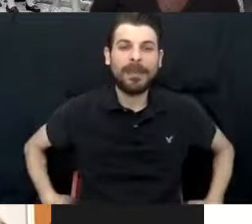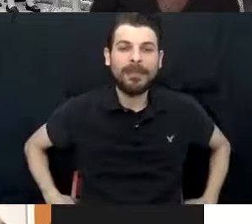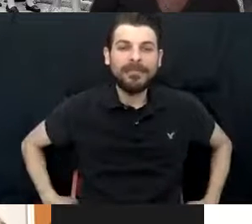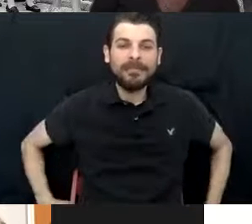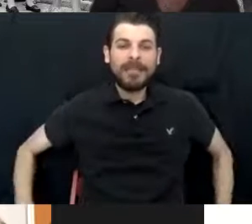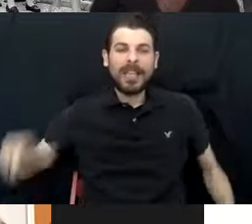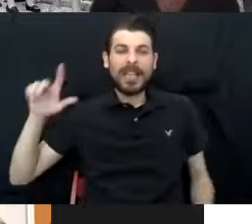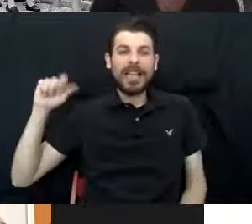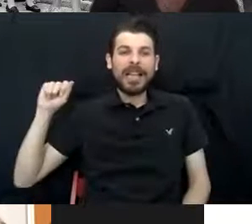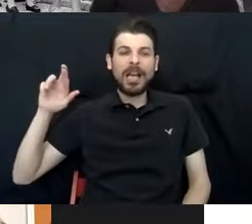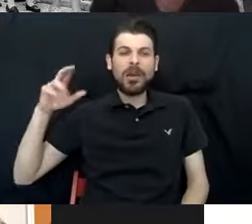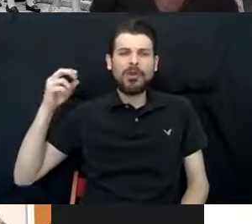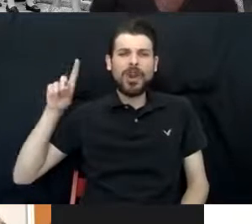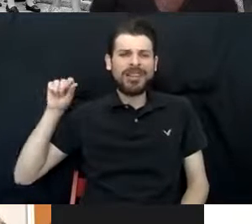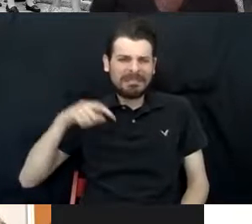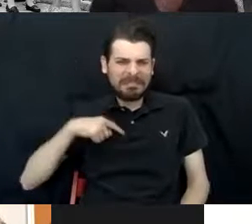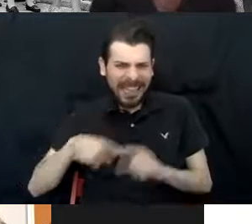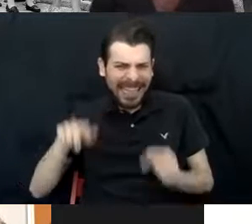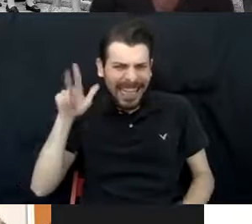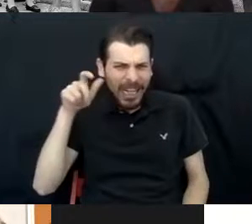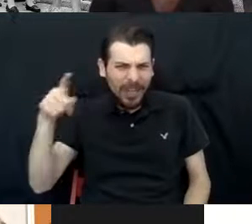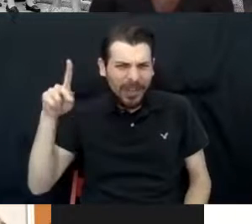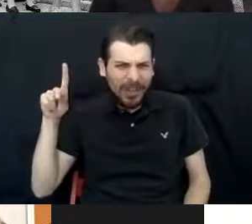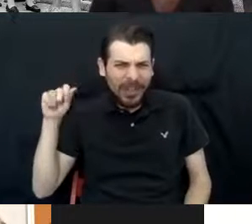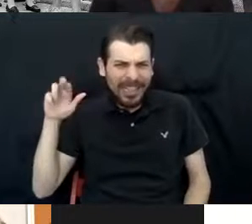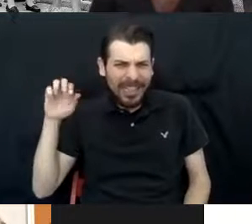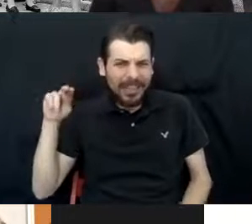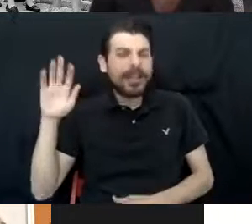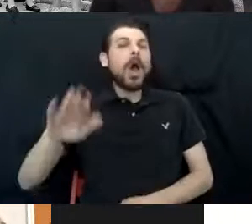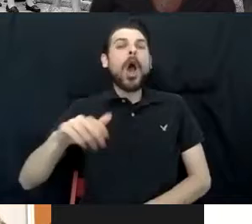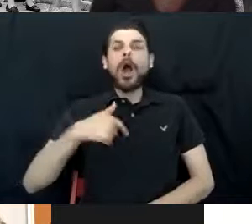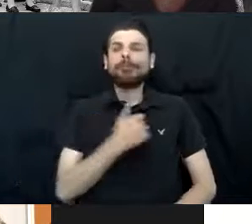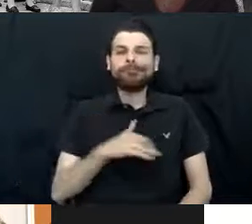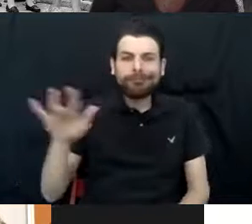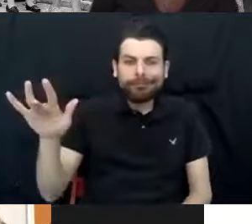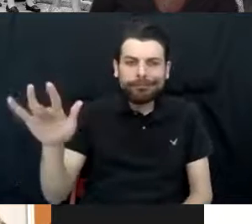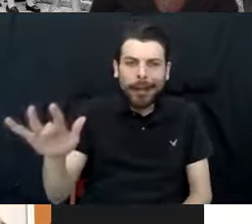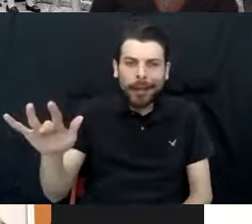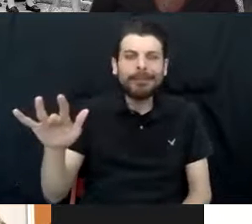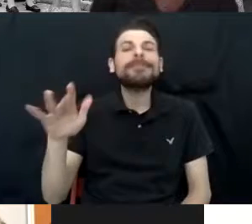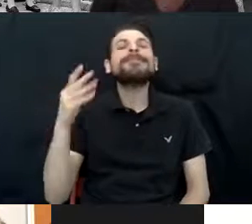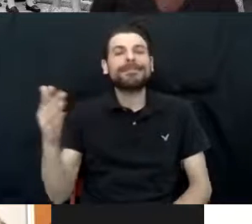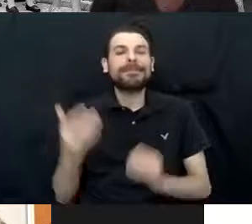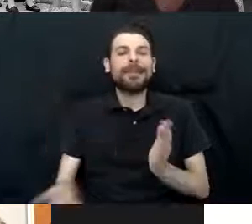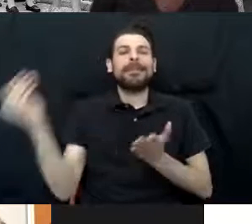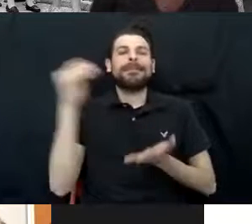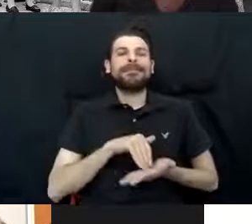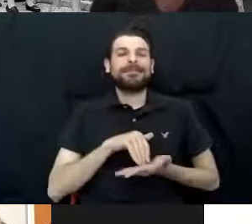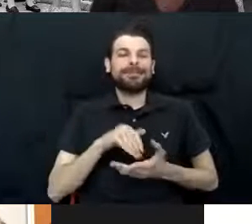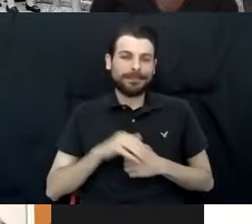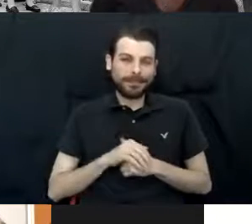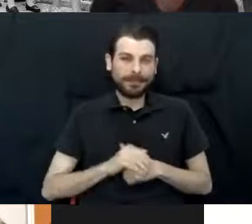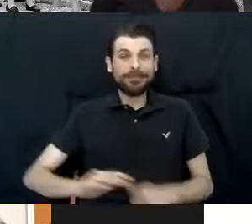Okay, I'm not able to hear Karen. There we go. All right. I'll start again. I